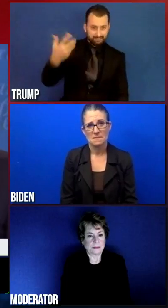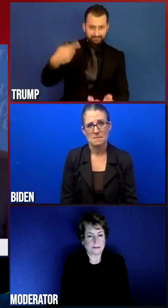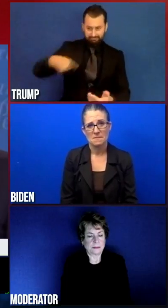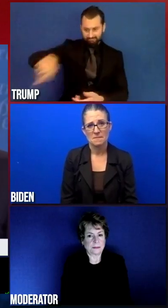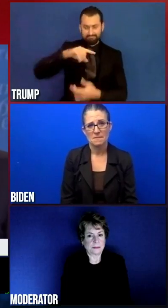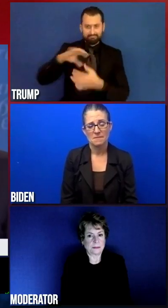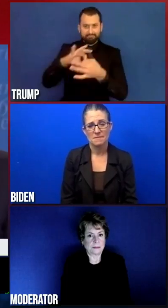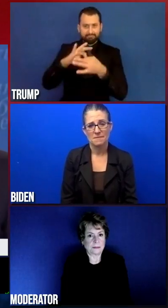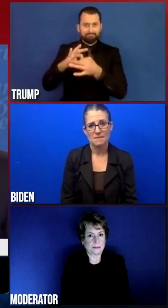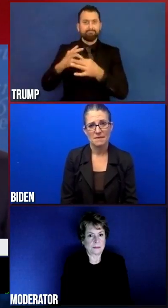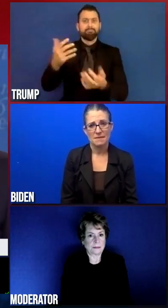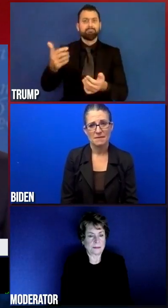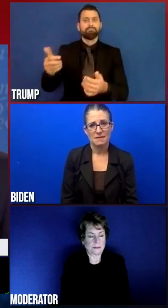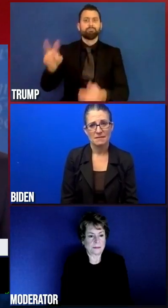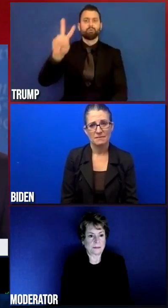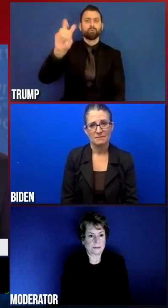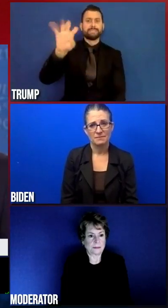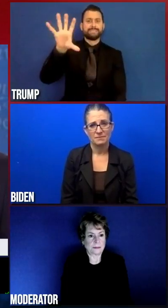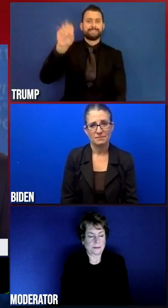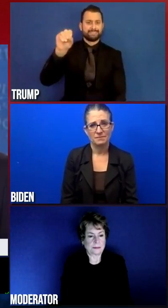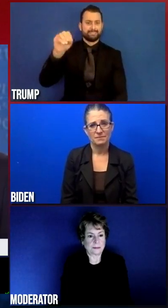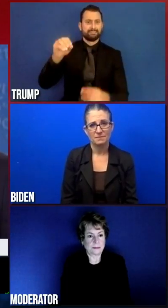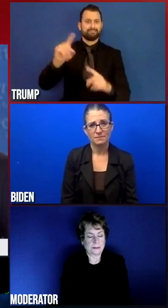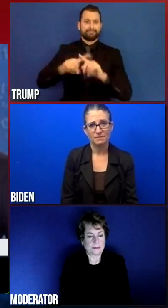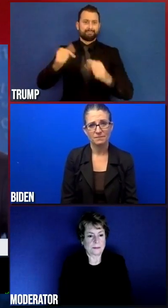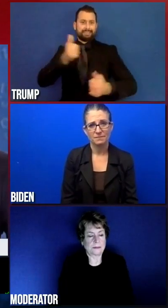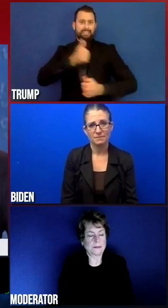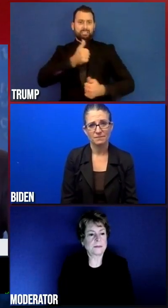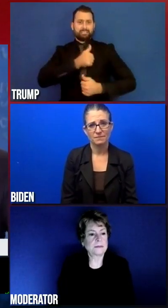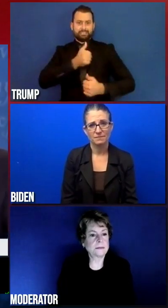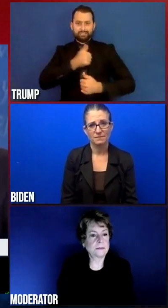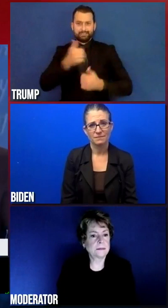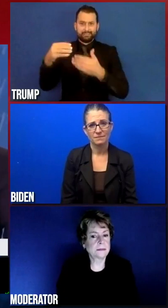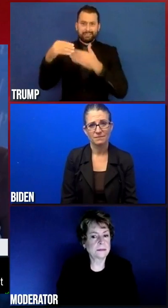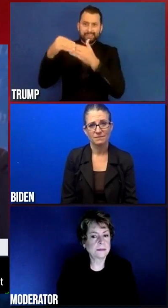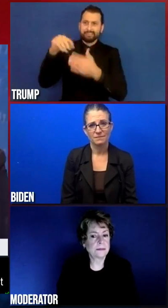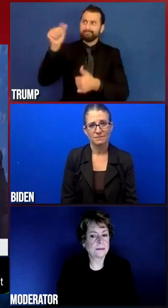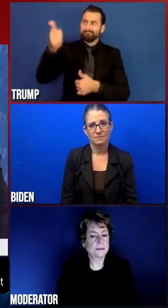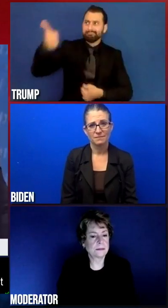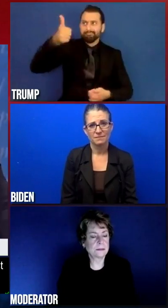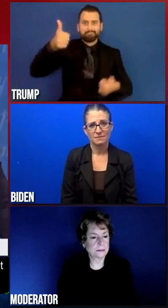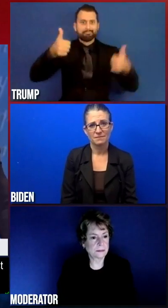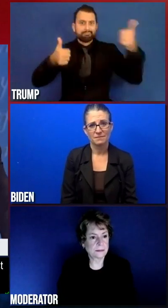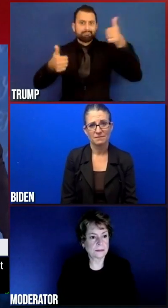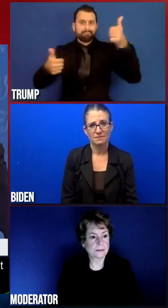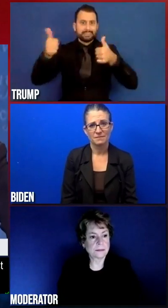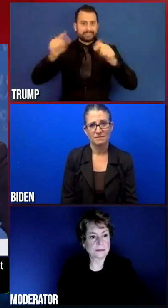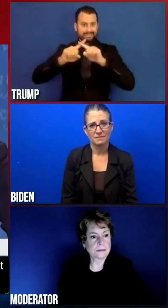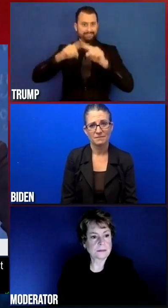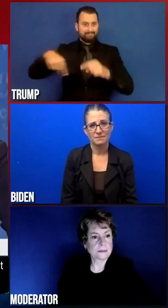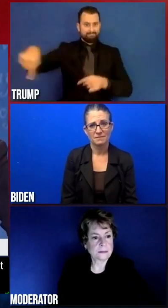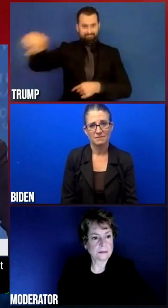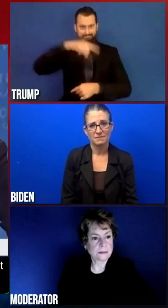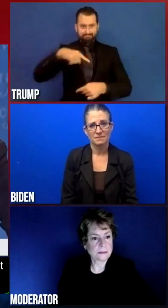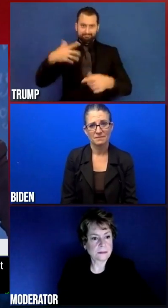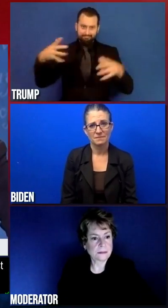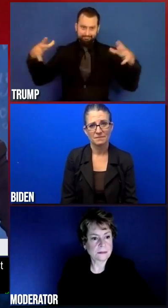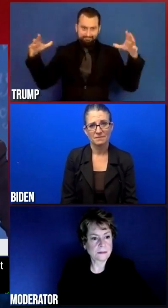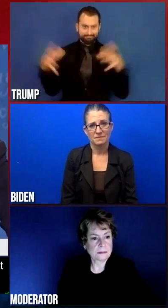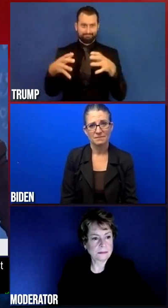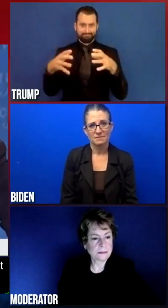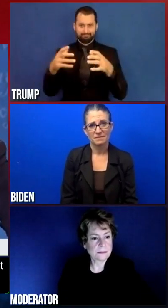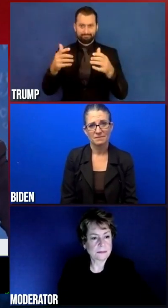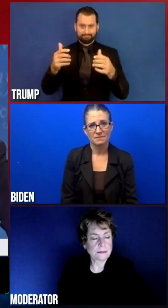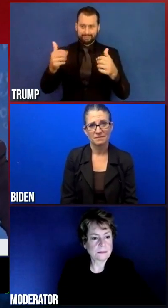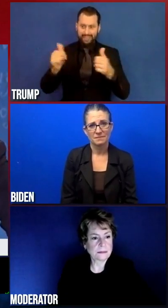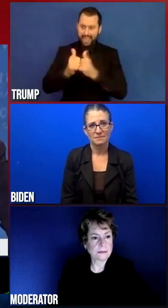total support. Law enforcement, almost every law enforcement group in the United States. I have Florida, I have Texas, I